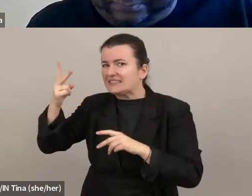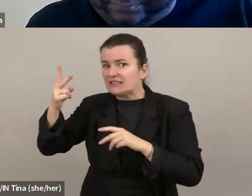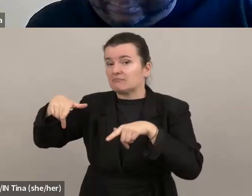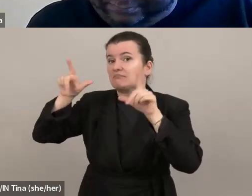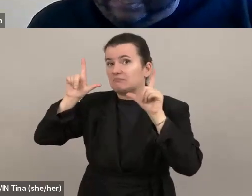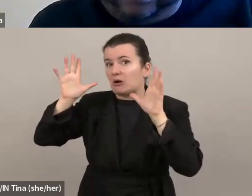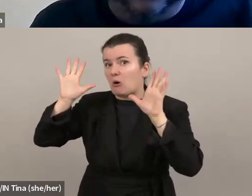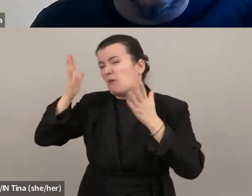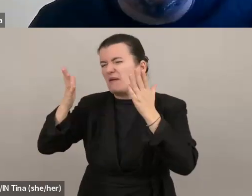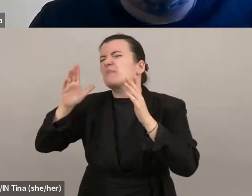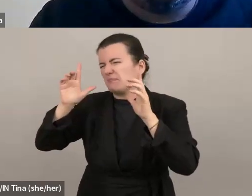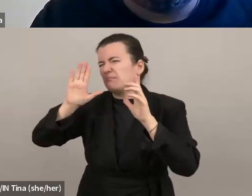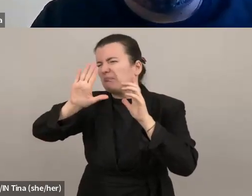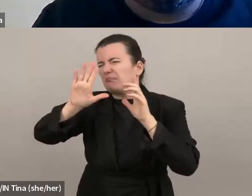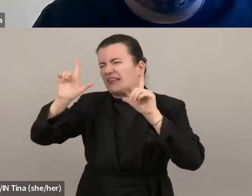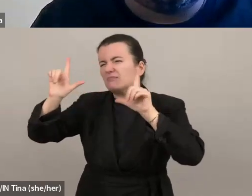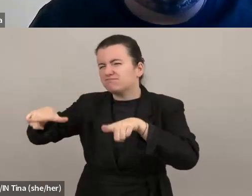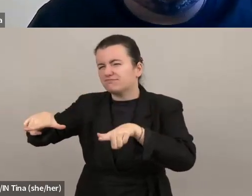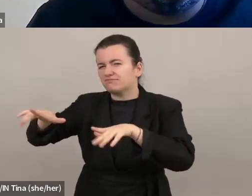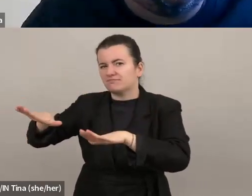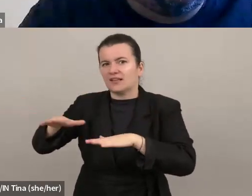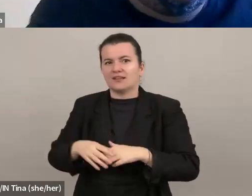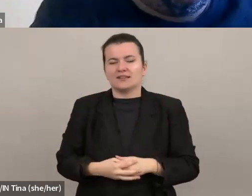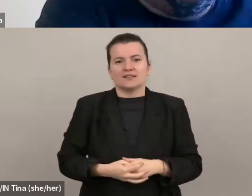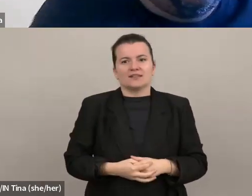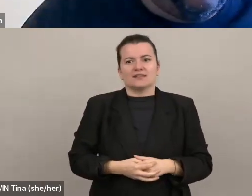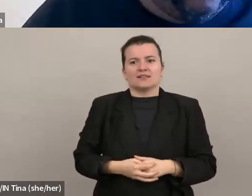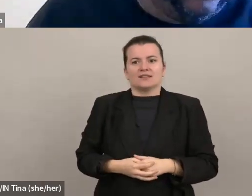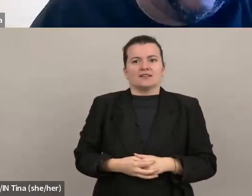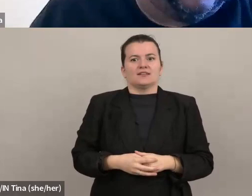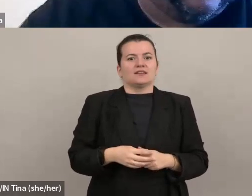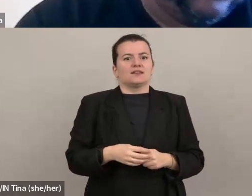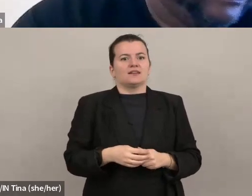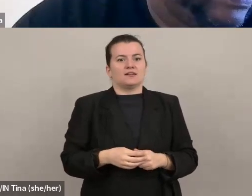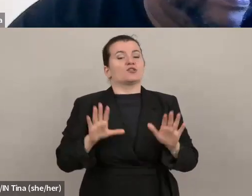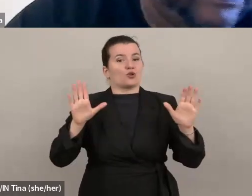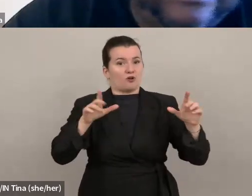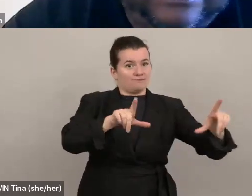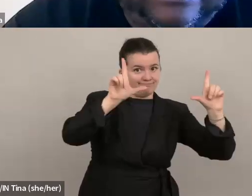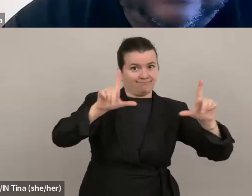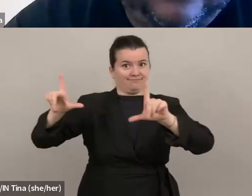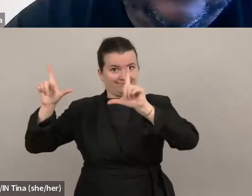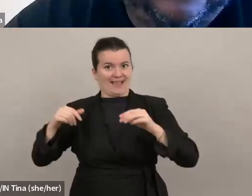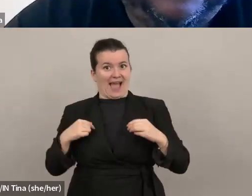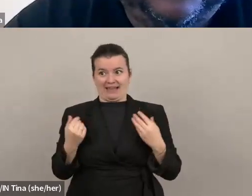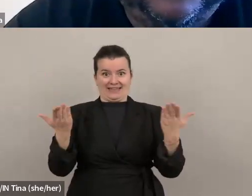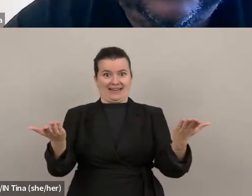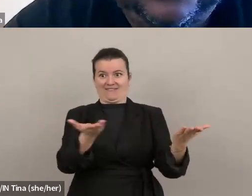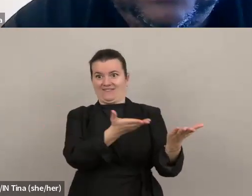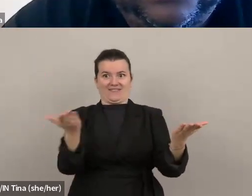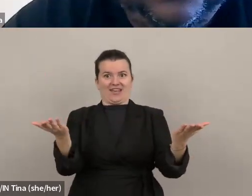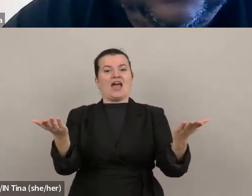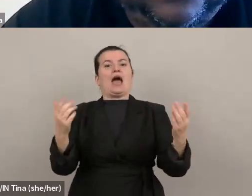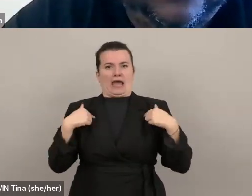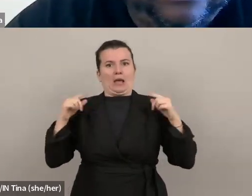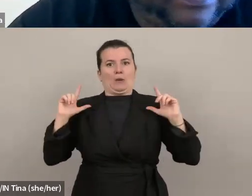video, but it might be wiser to be off video. I'm going to then leave the panel essentially, but I'm keen to hear